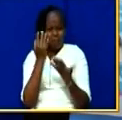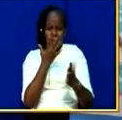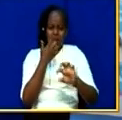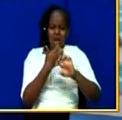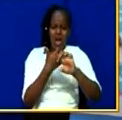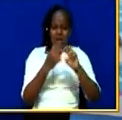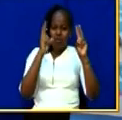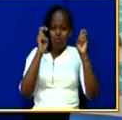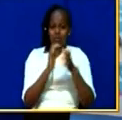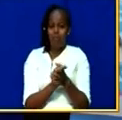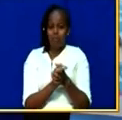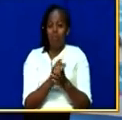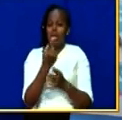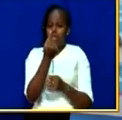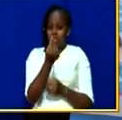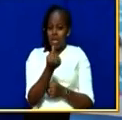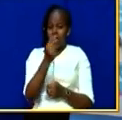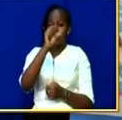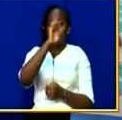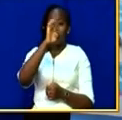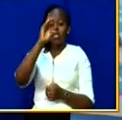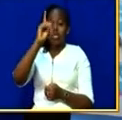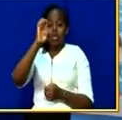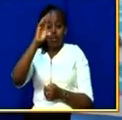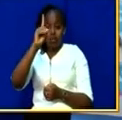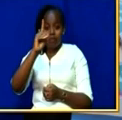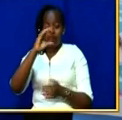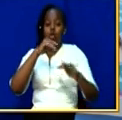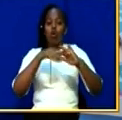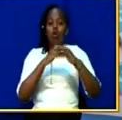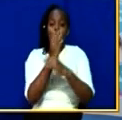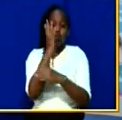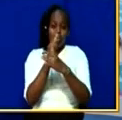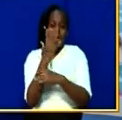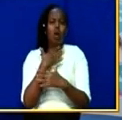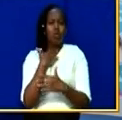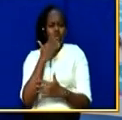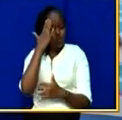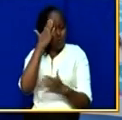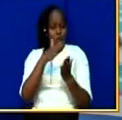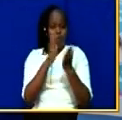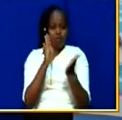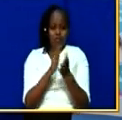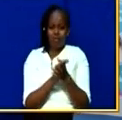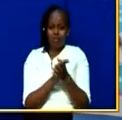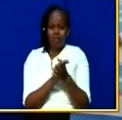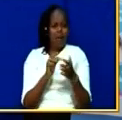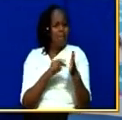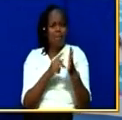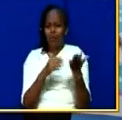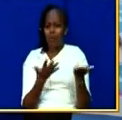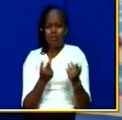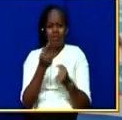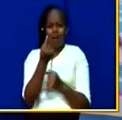topic. Tiny seeded crops. Okay, I want to find out more. Uh, What is this about